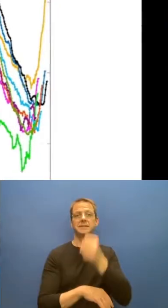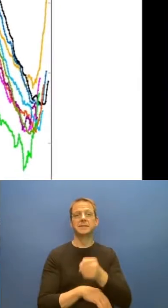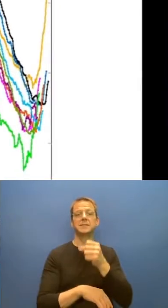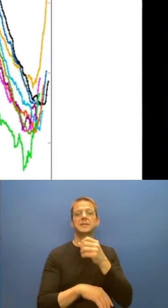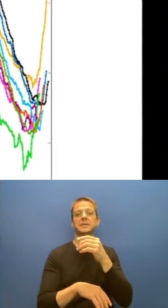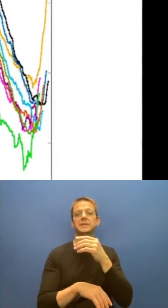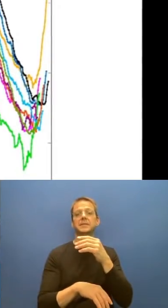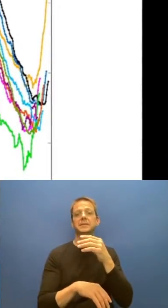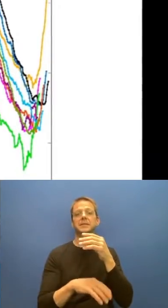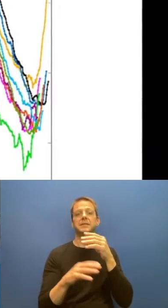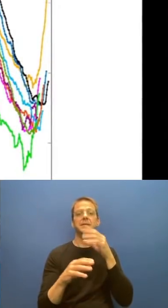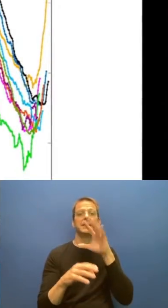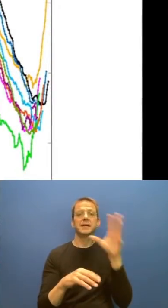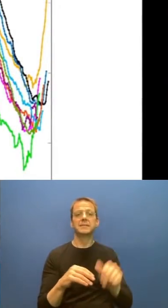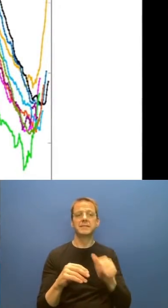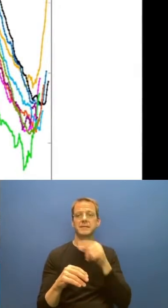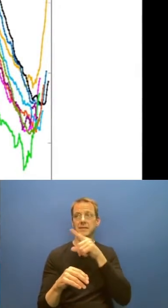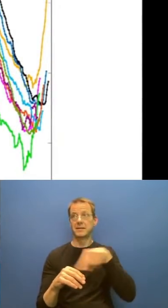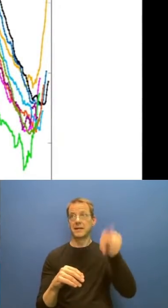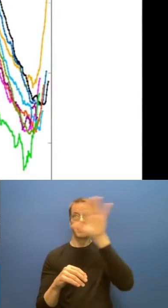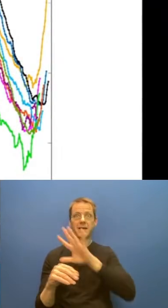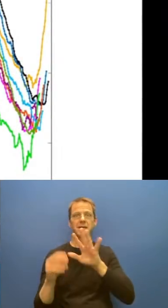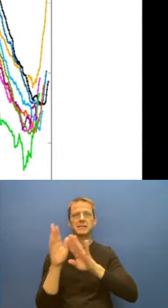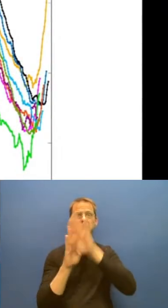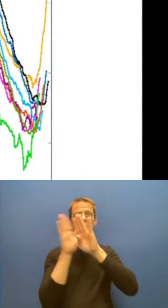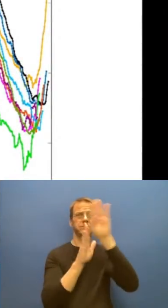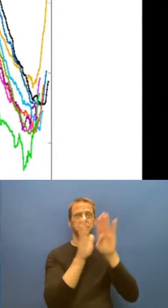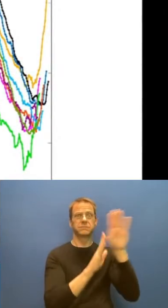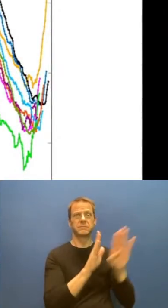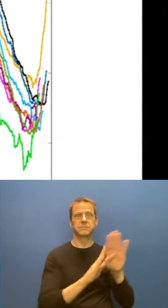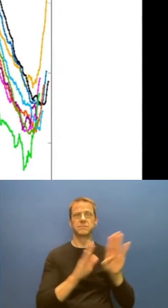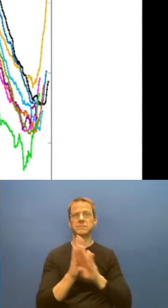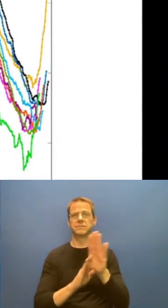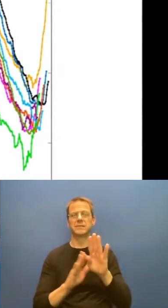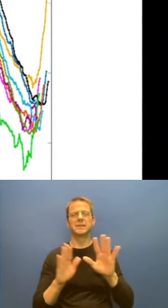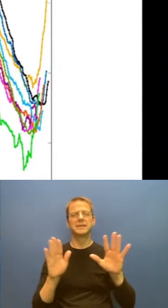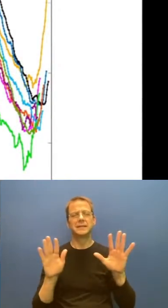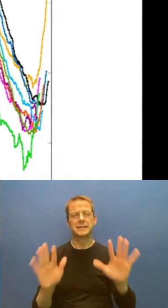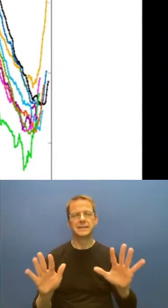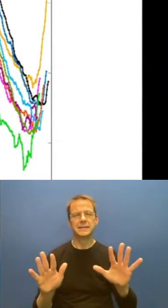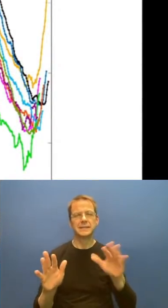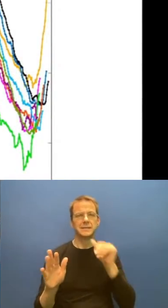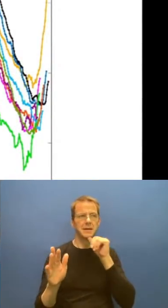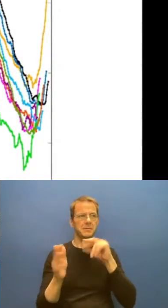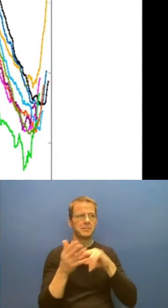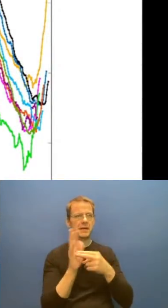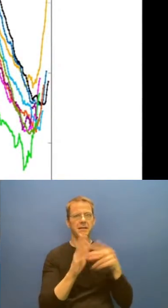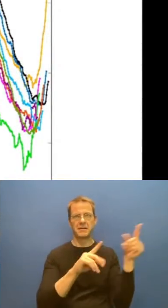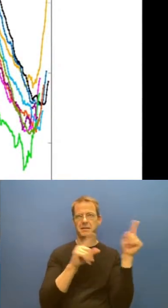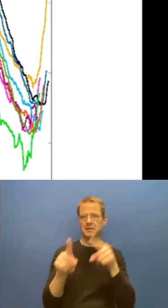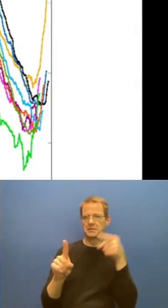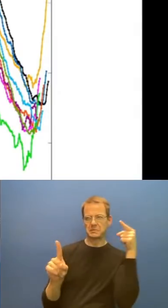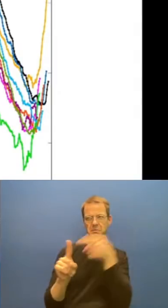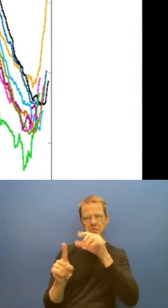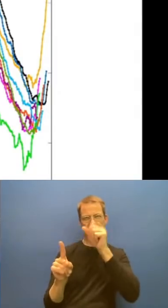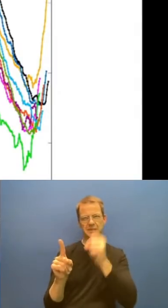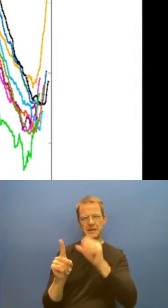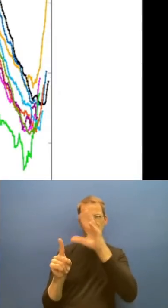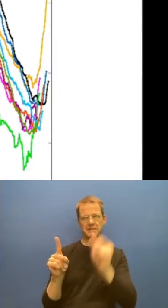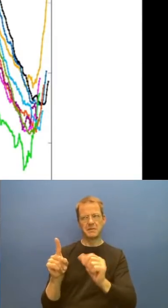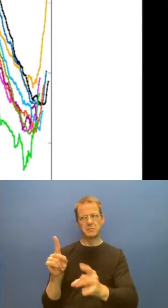South Africa as some kind of horrible place. I think the thing that we're seeing is South Africa has so much better data than all the